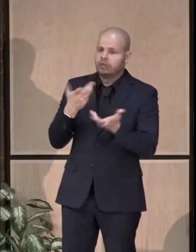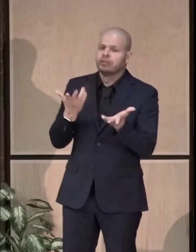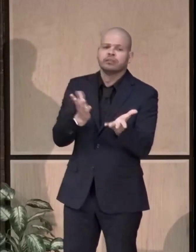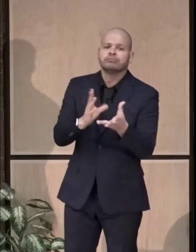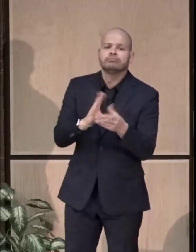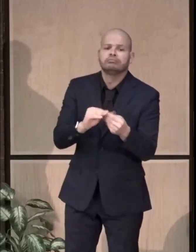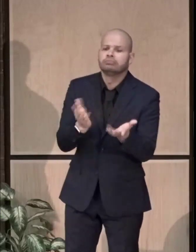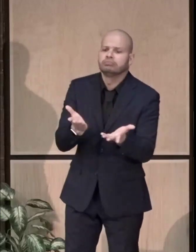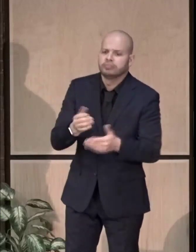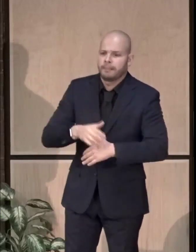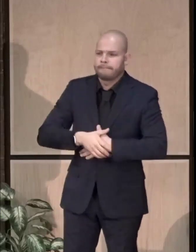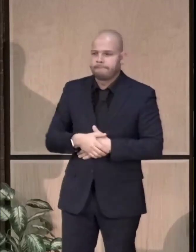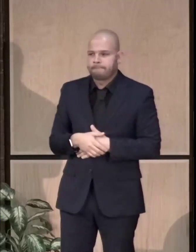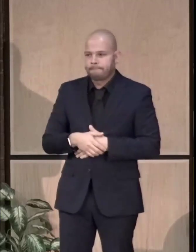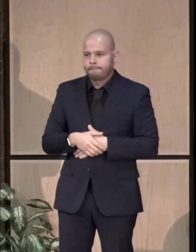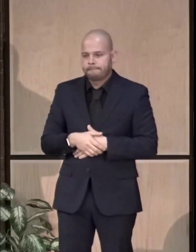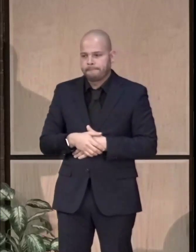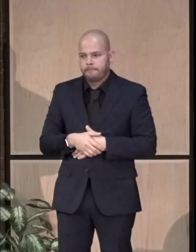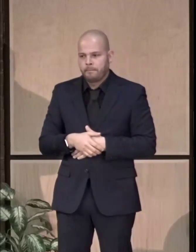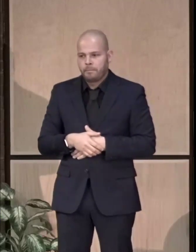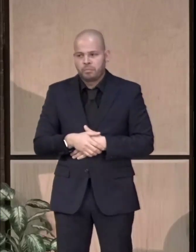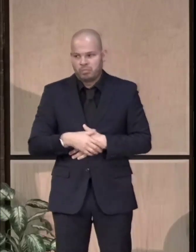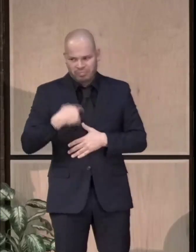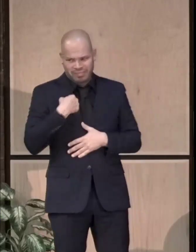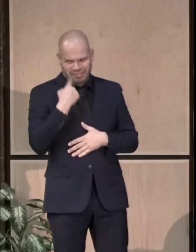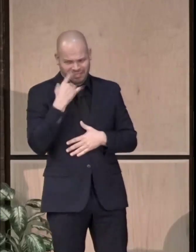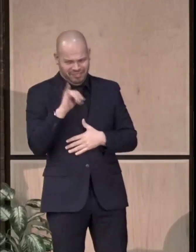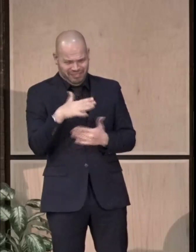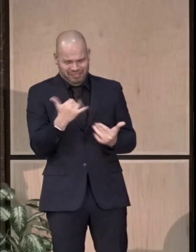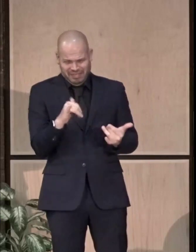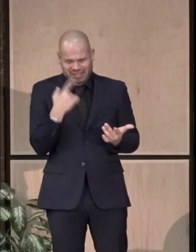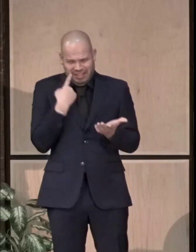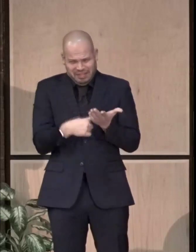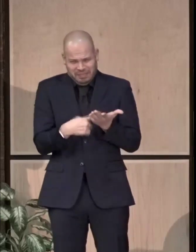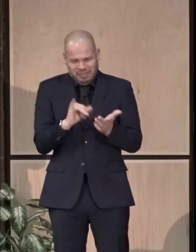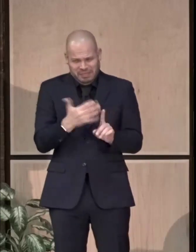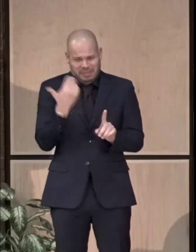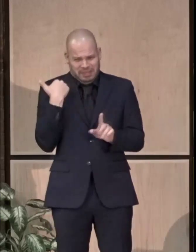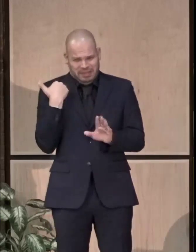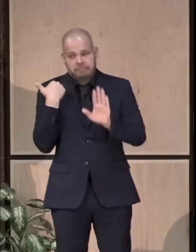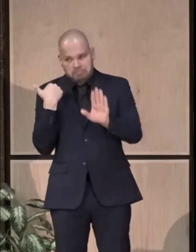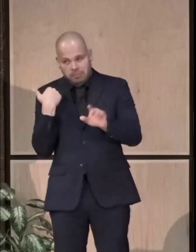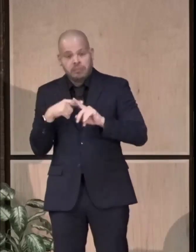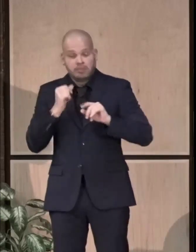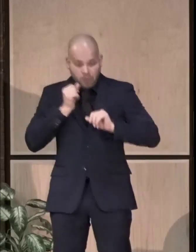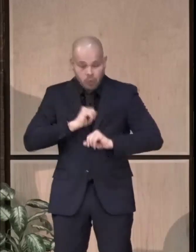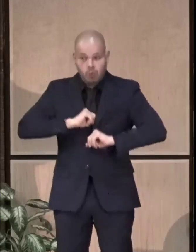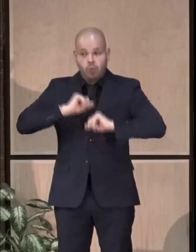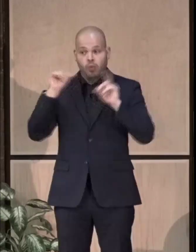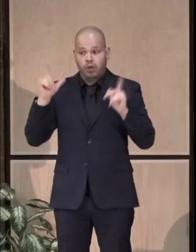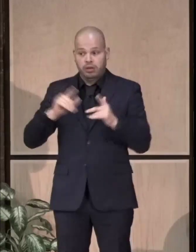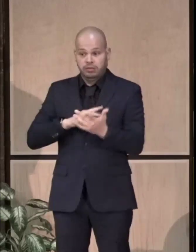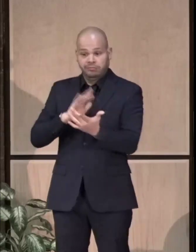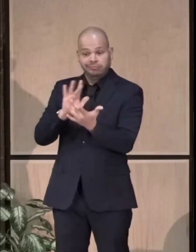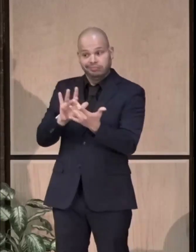I believe we discussed this last time. But I woke up, I contacted First Sergeant Moat, asked